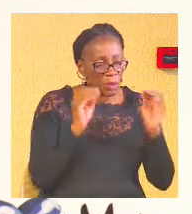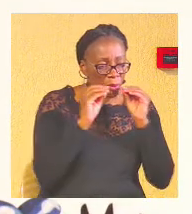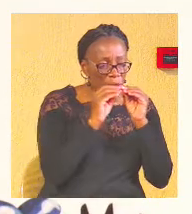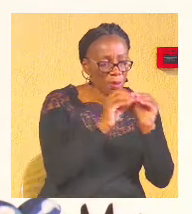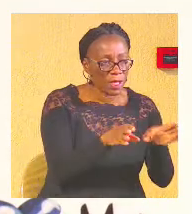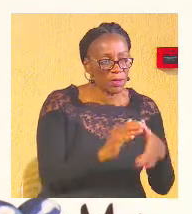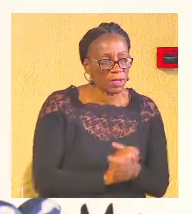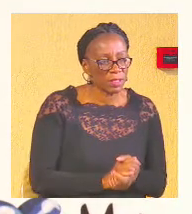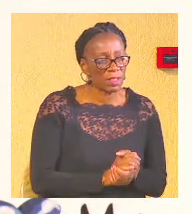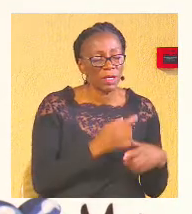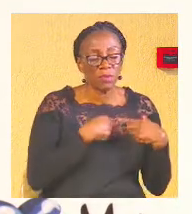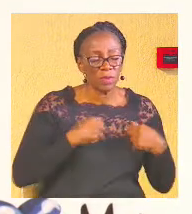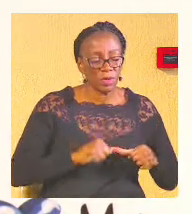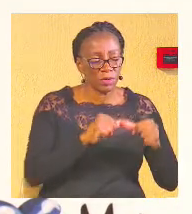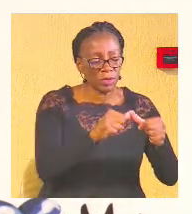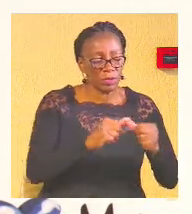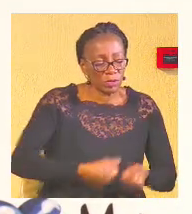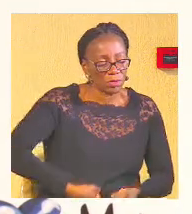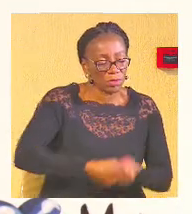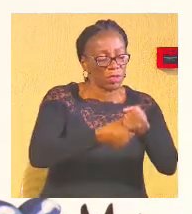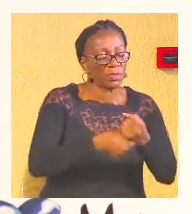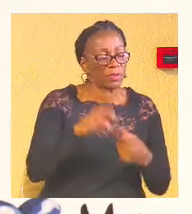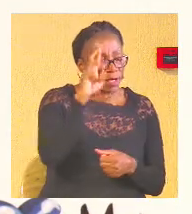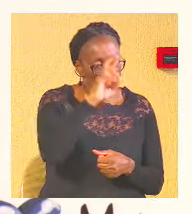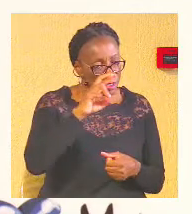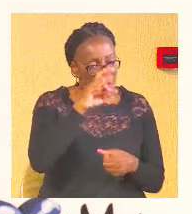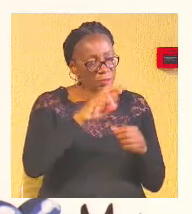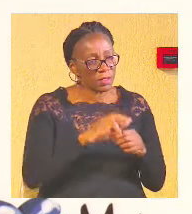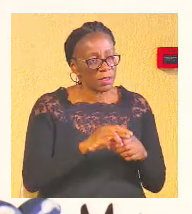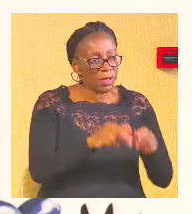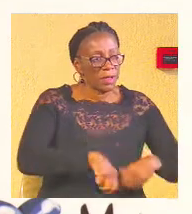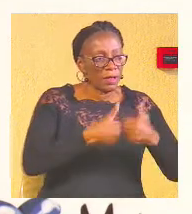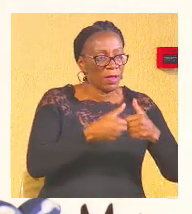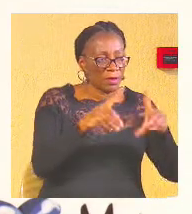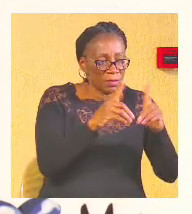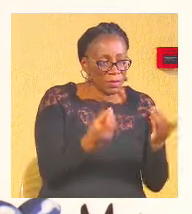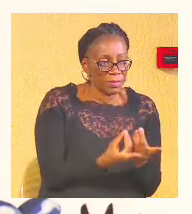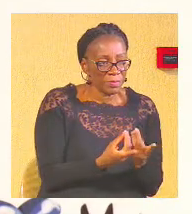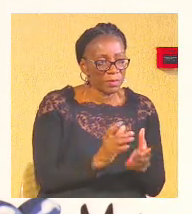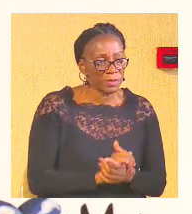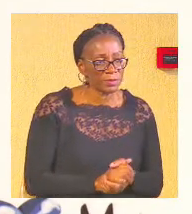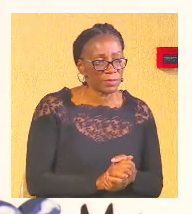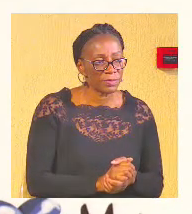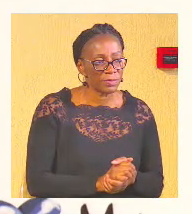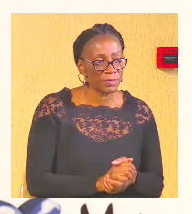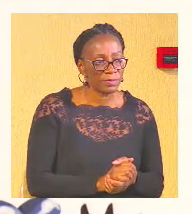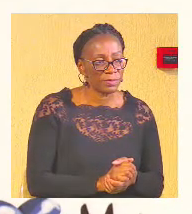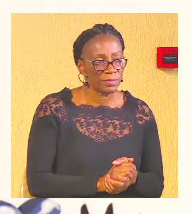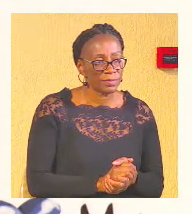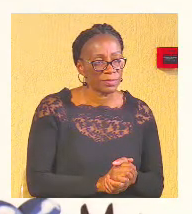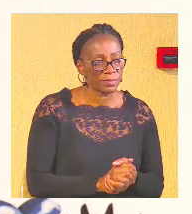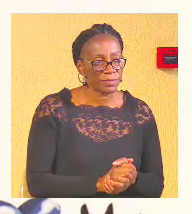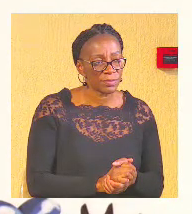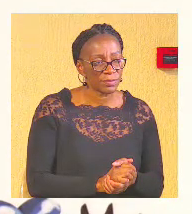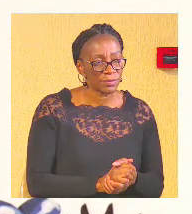regions. Yeah, so with respect to testing, I don't think it is accurate to say that we are testing only